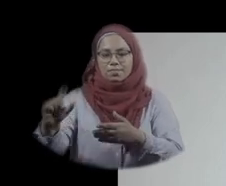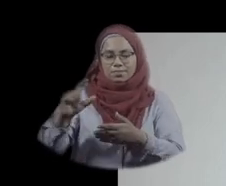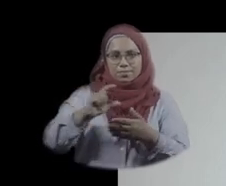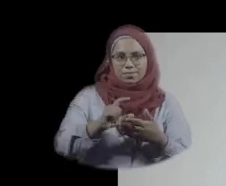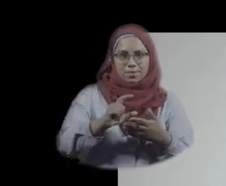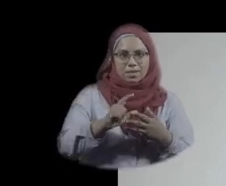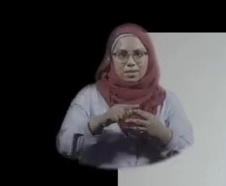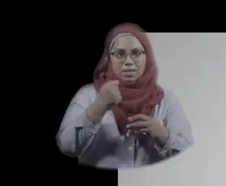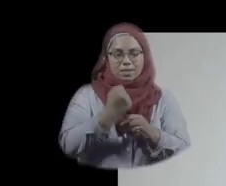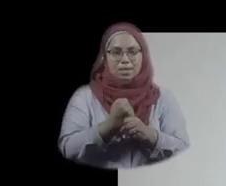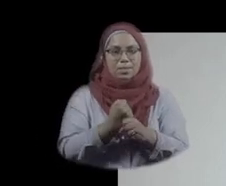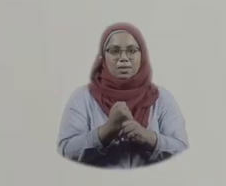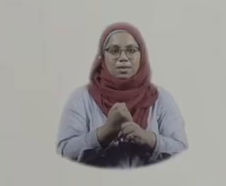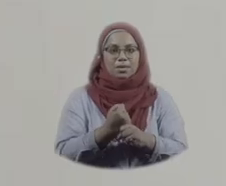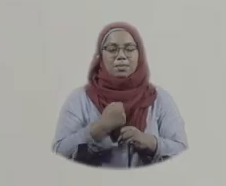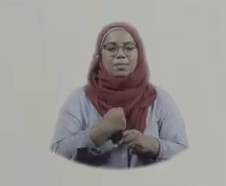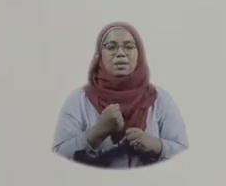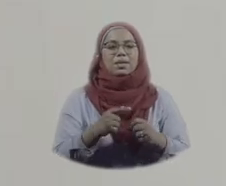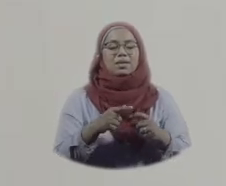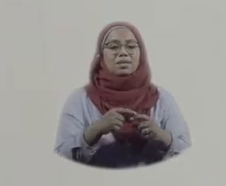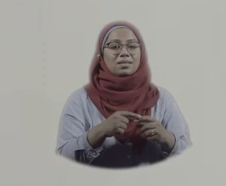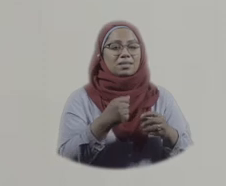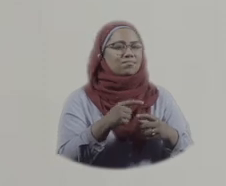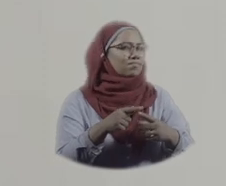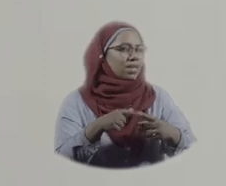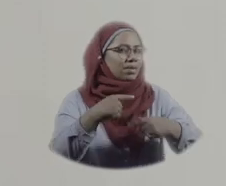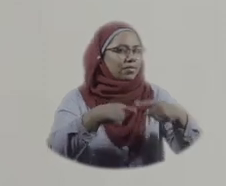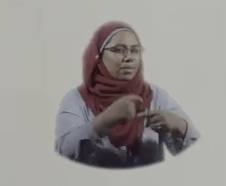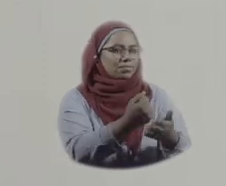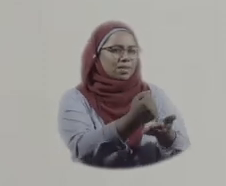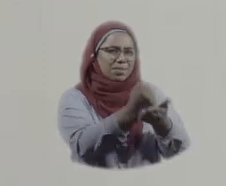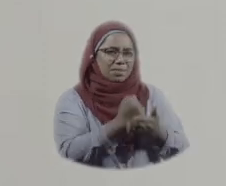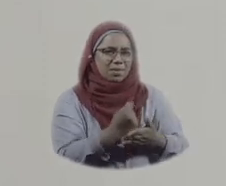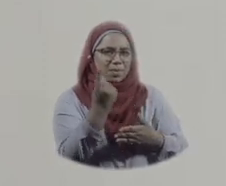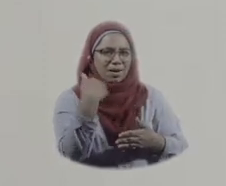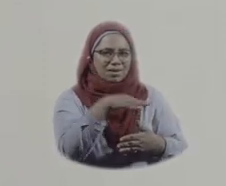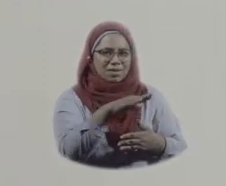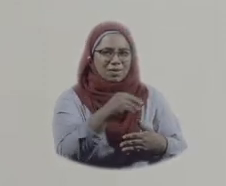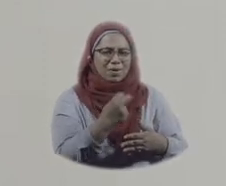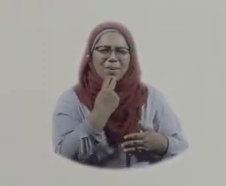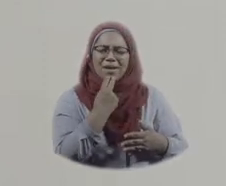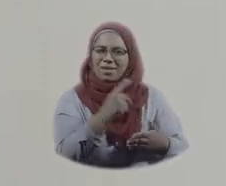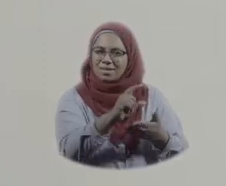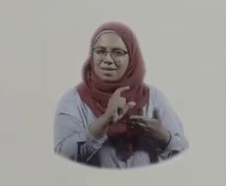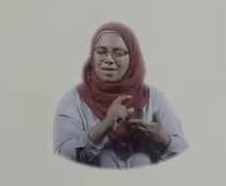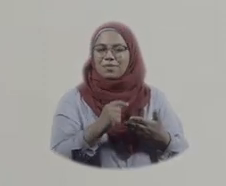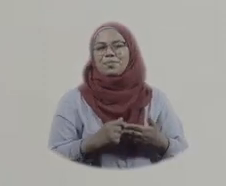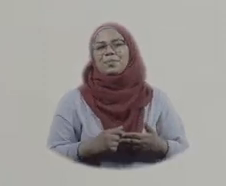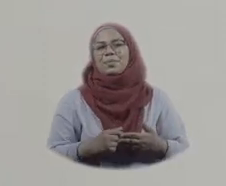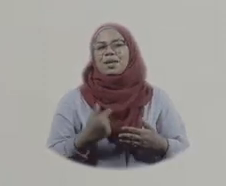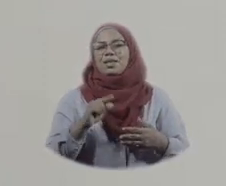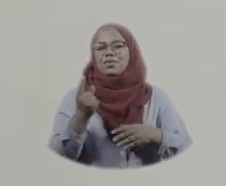I got was a present from one of my aunts and it was like 100 rupee, I think. And at